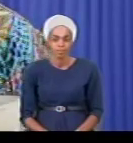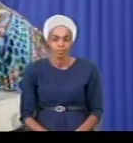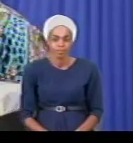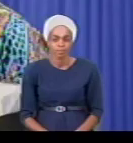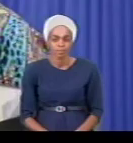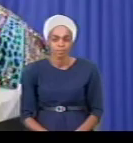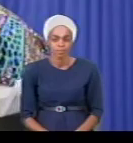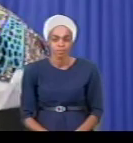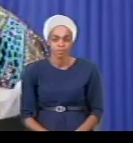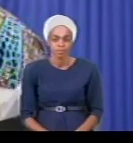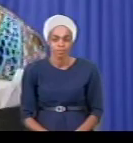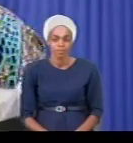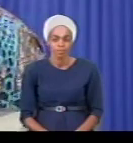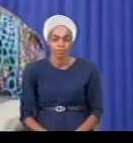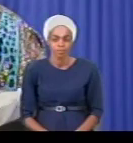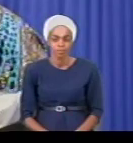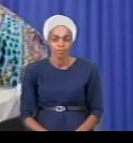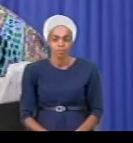Hallelujah